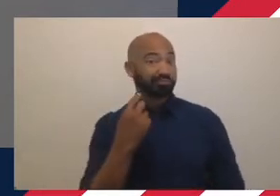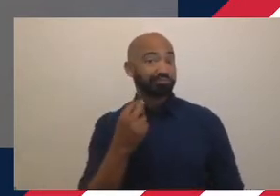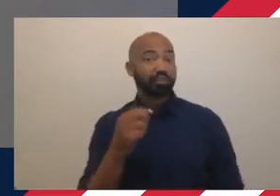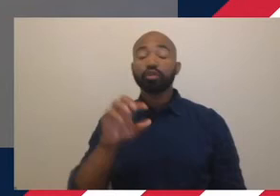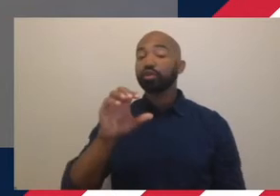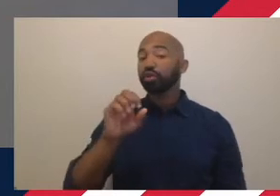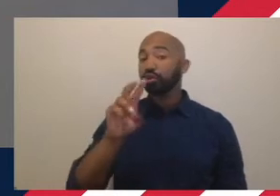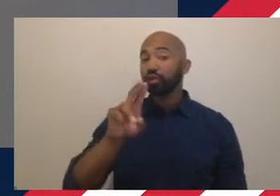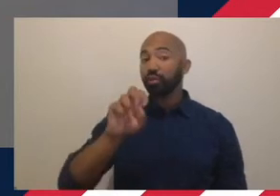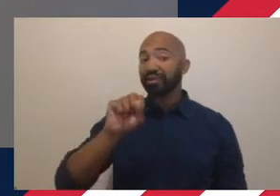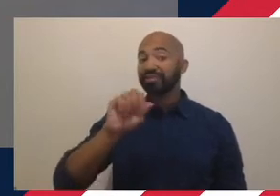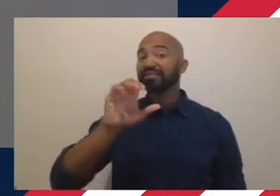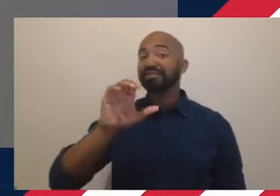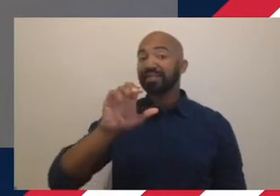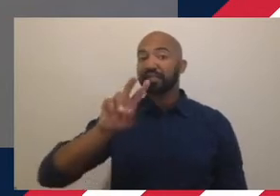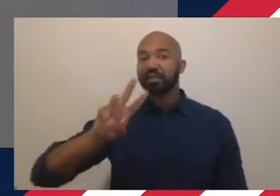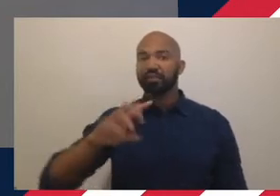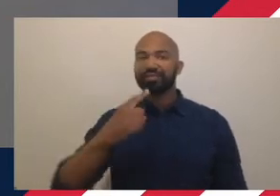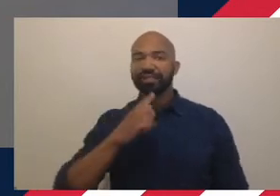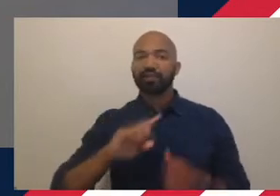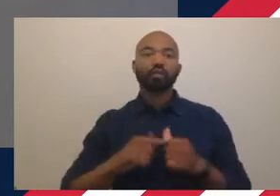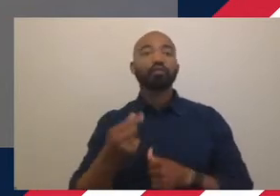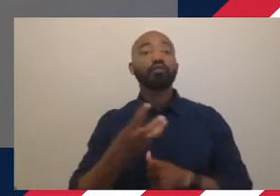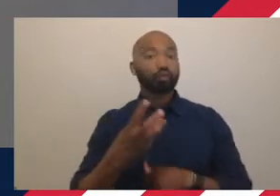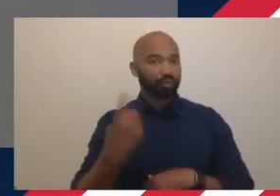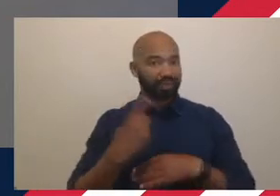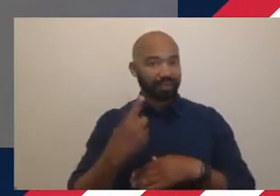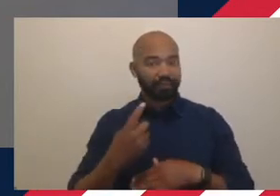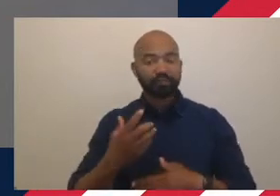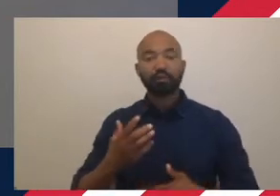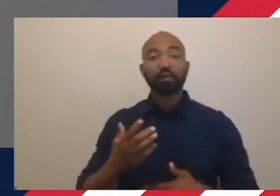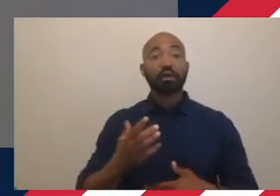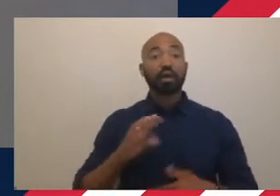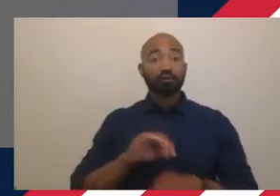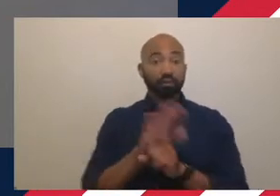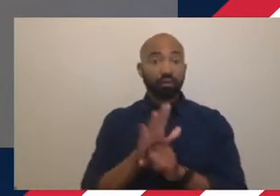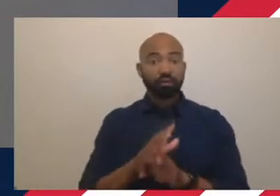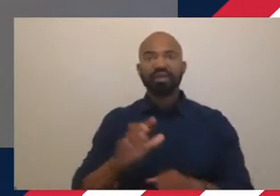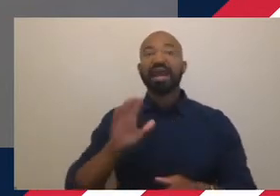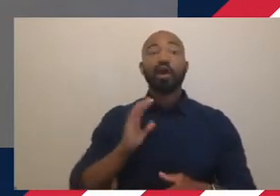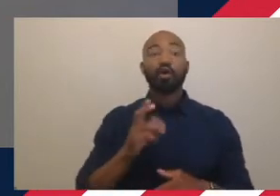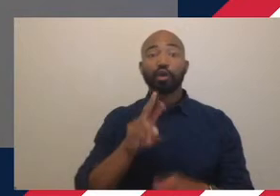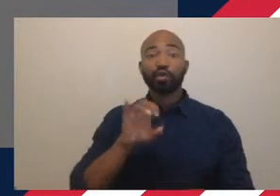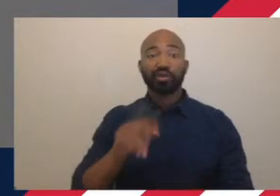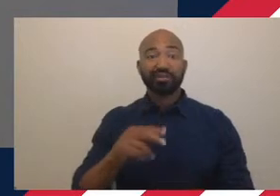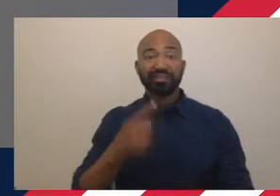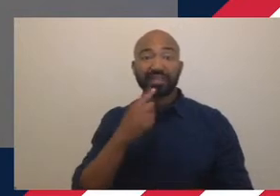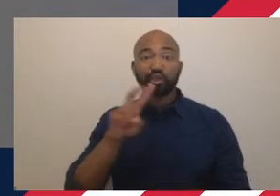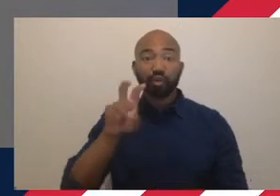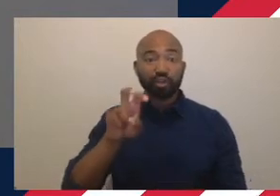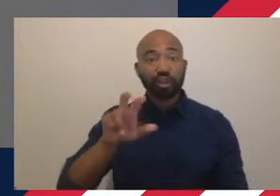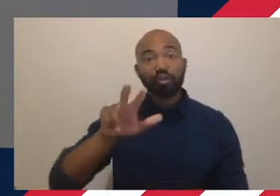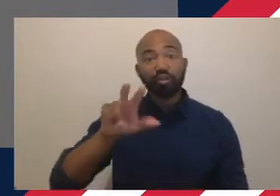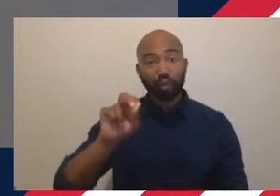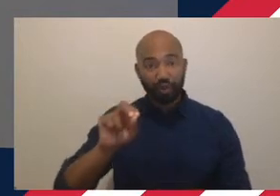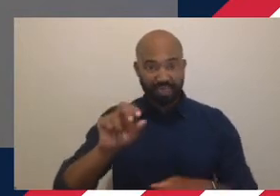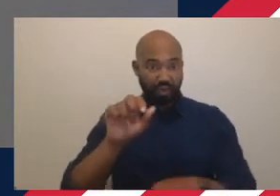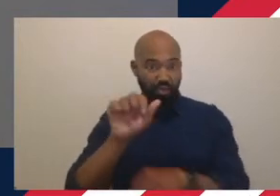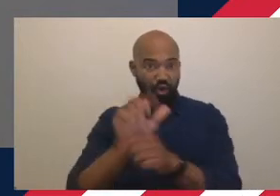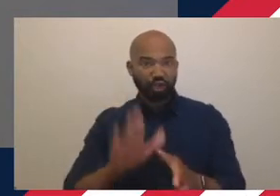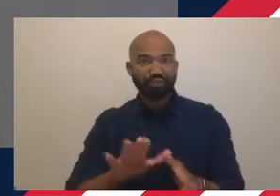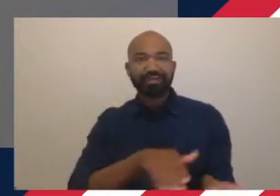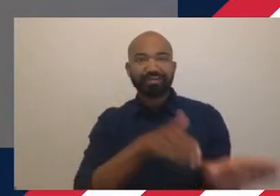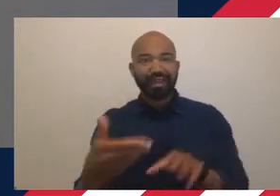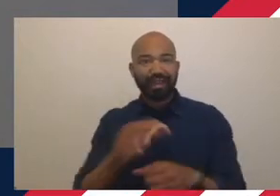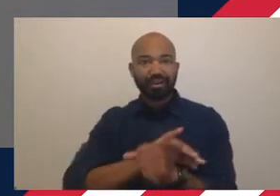days of the pandemic, our local unions confirmed that 230 workers have died from COVID-19,